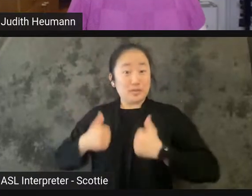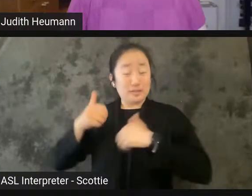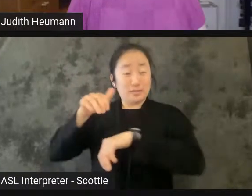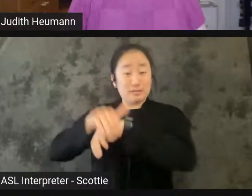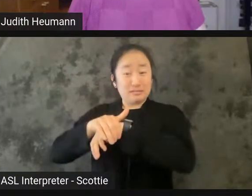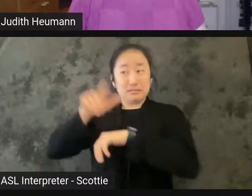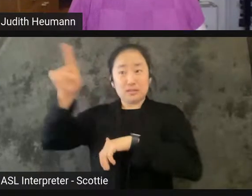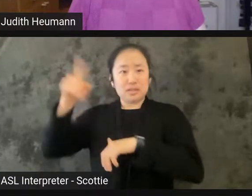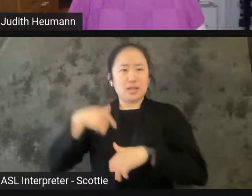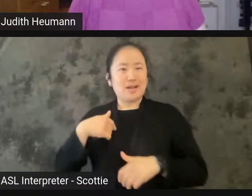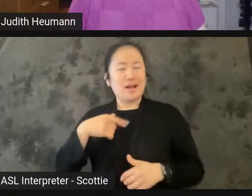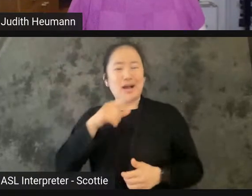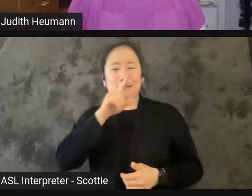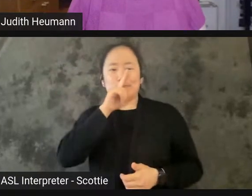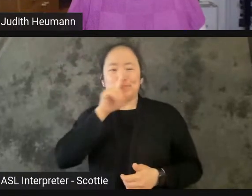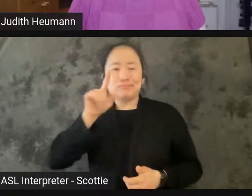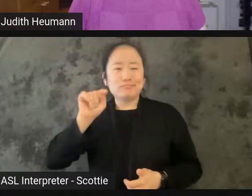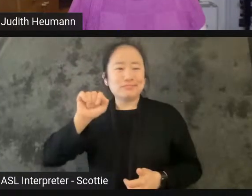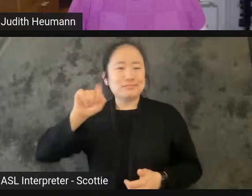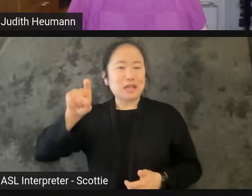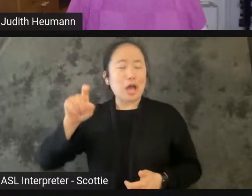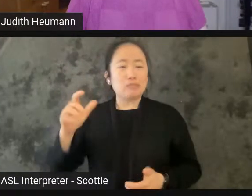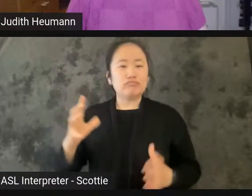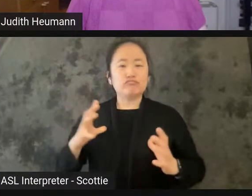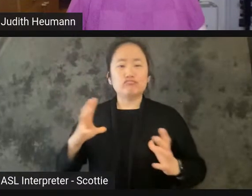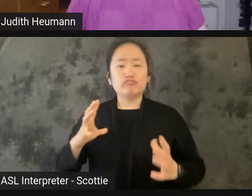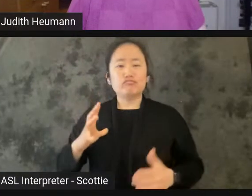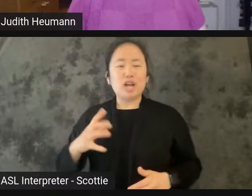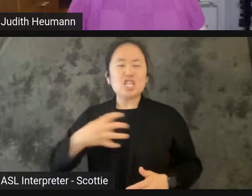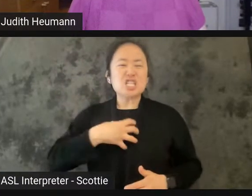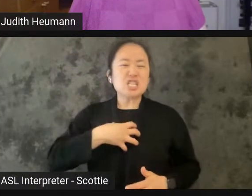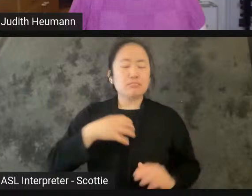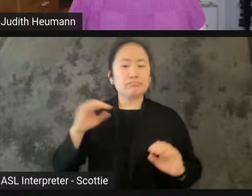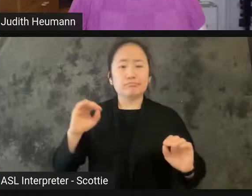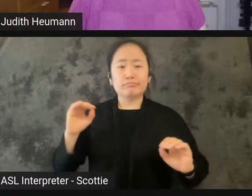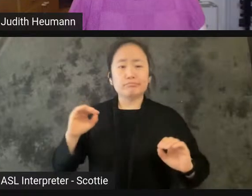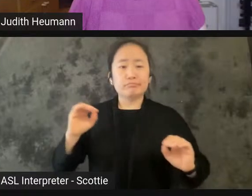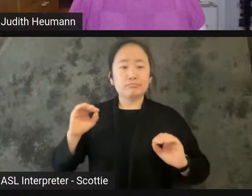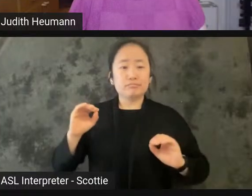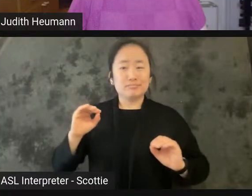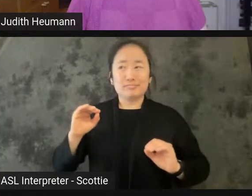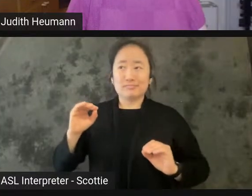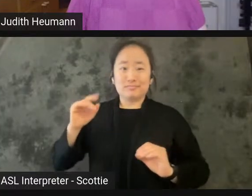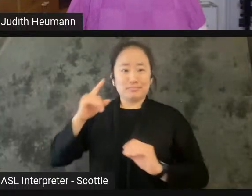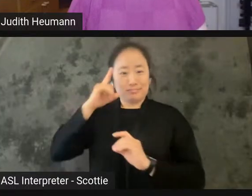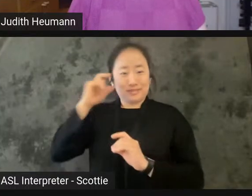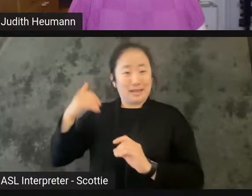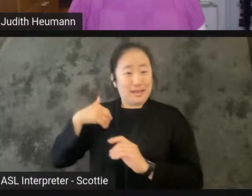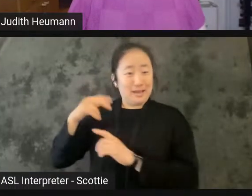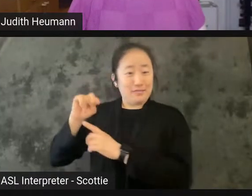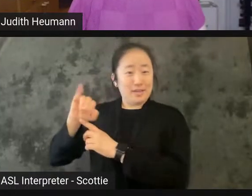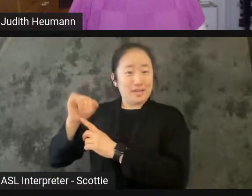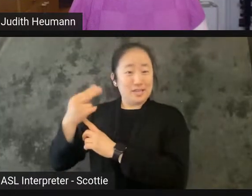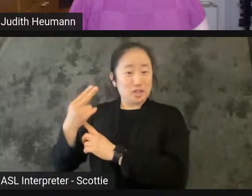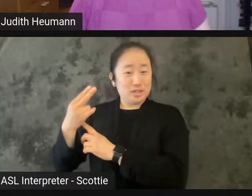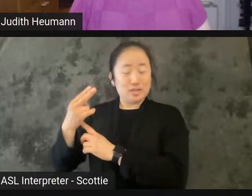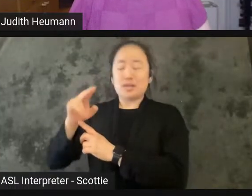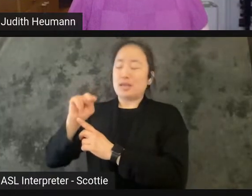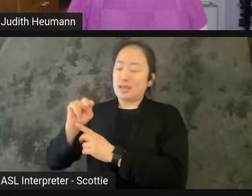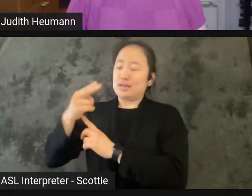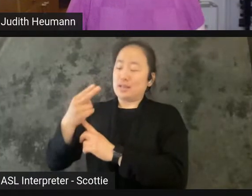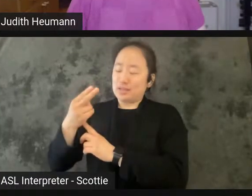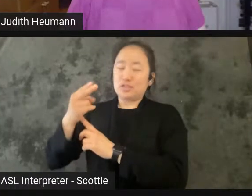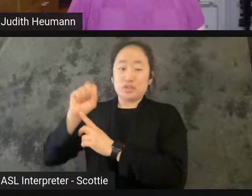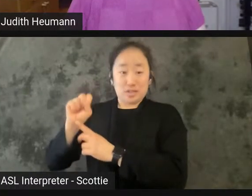taxes for national NHS? Because people rely on those services. Do they complain about them? Of